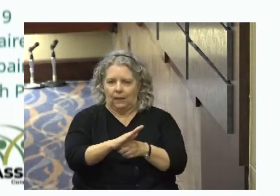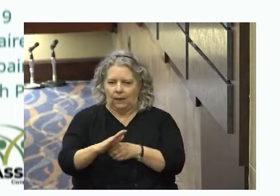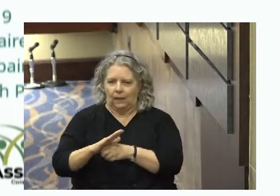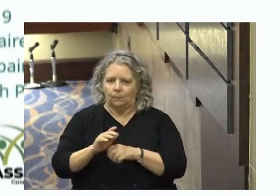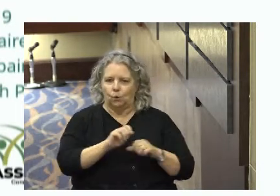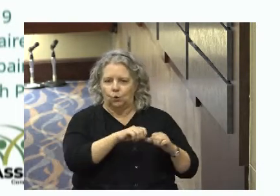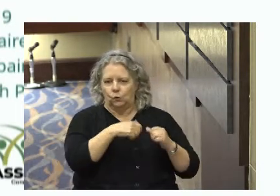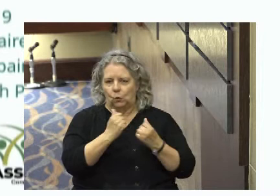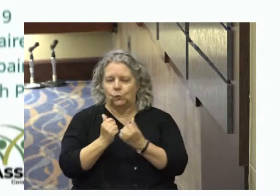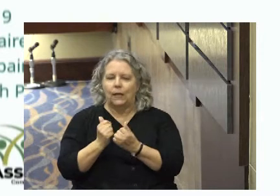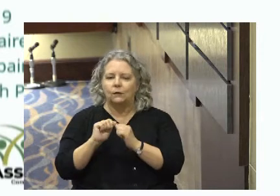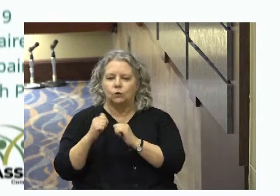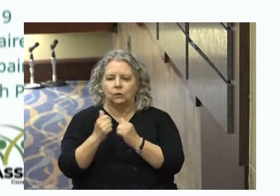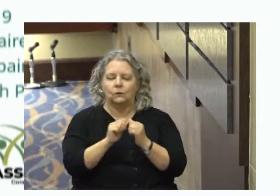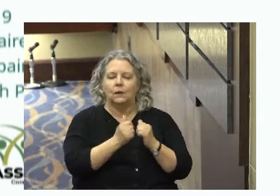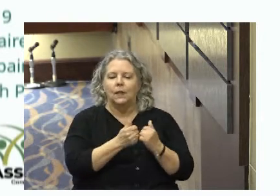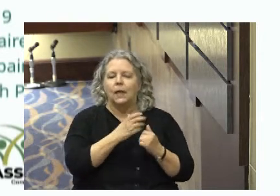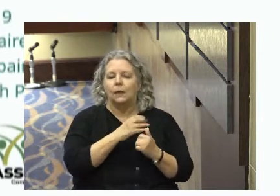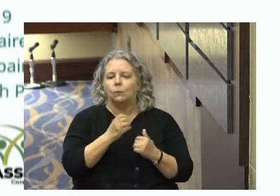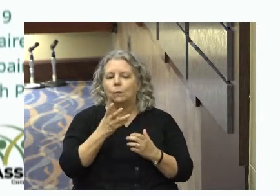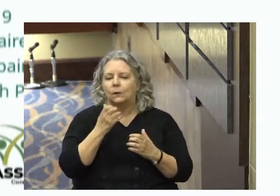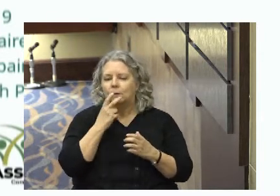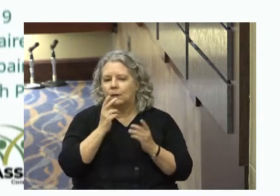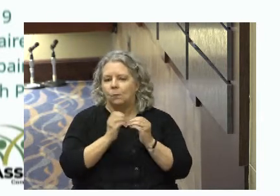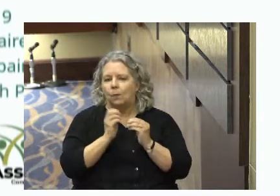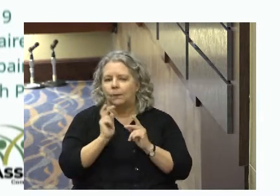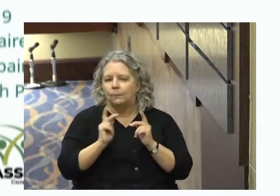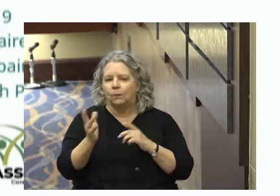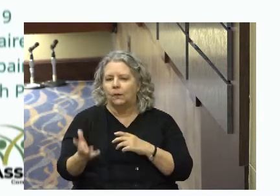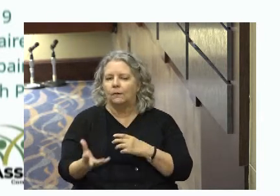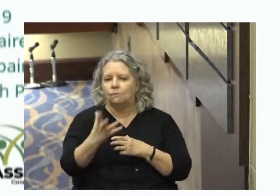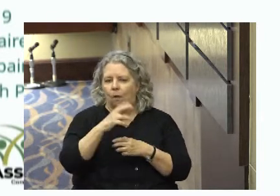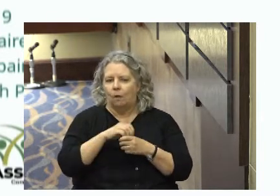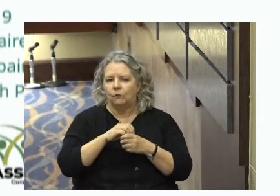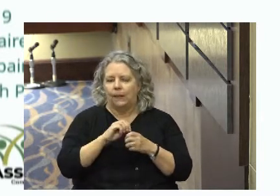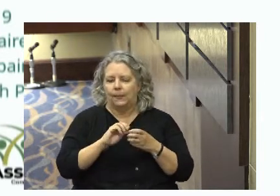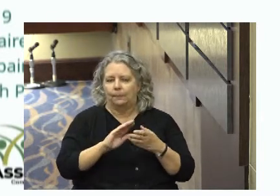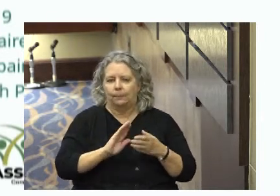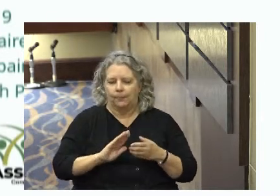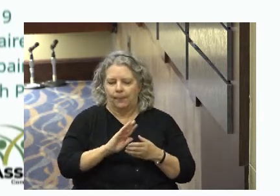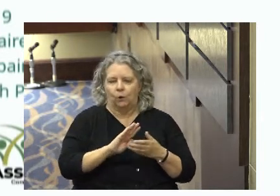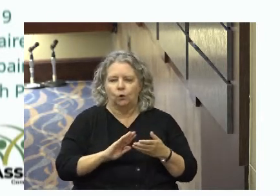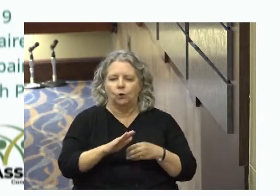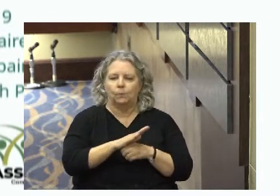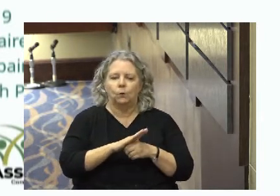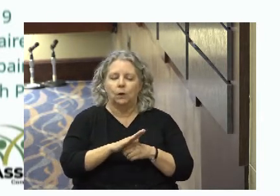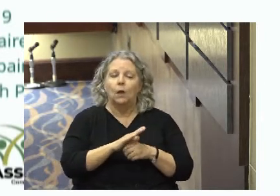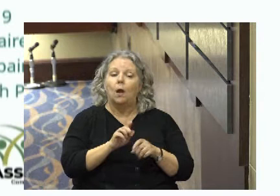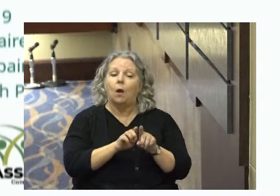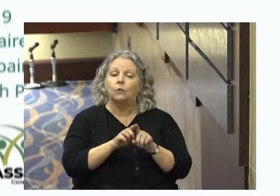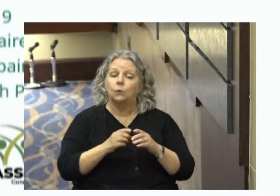see more people involved, engaged in their community. And then they have also developed 13 action plans, and